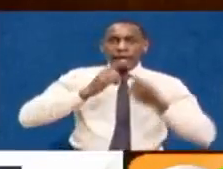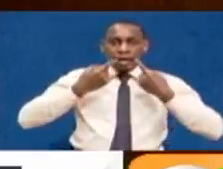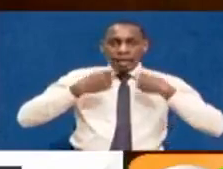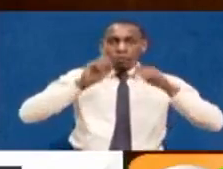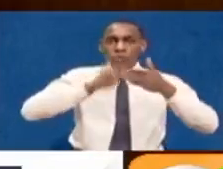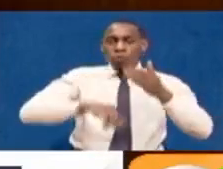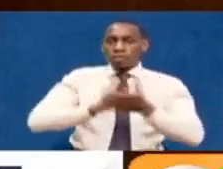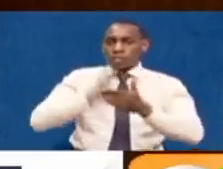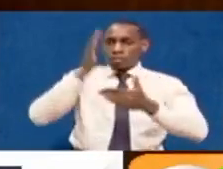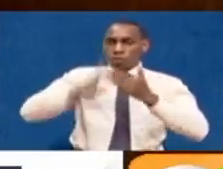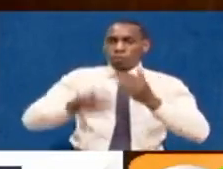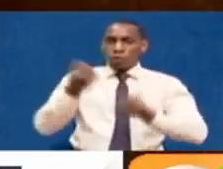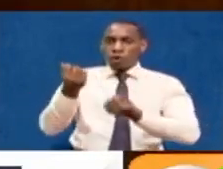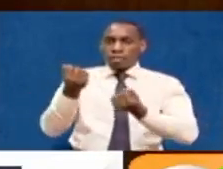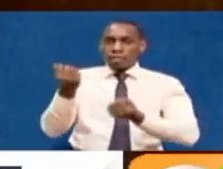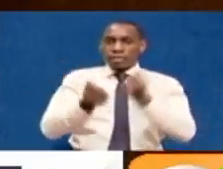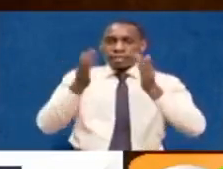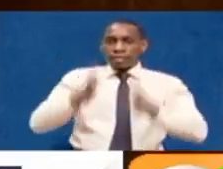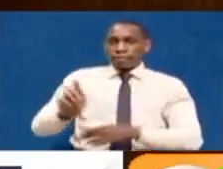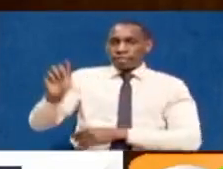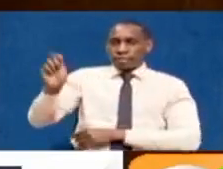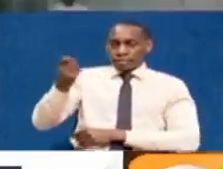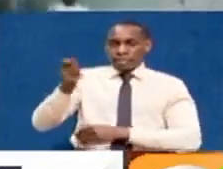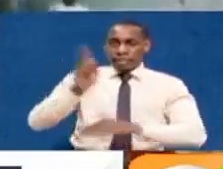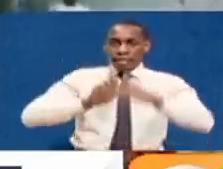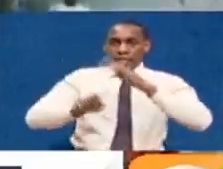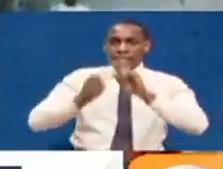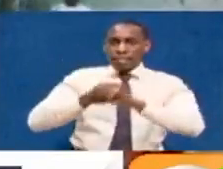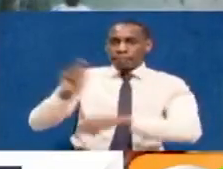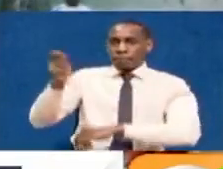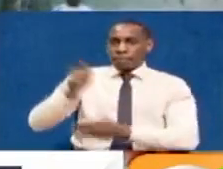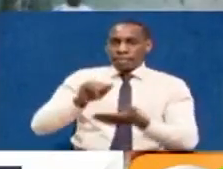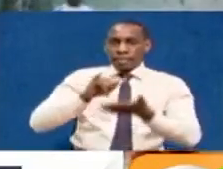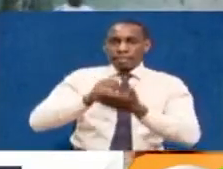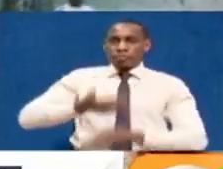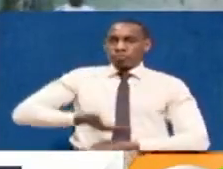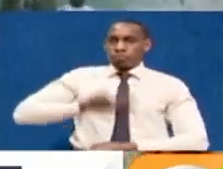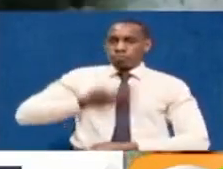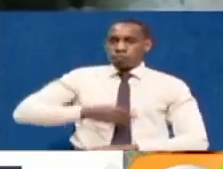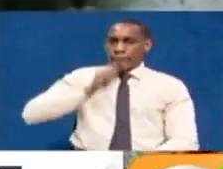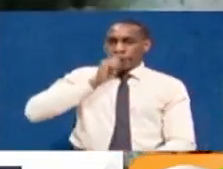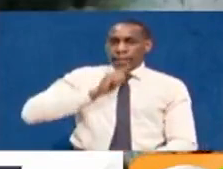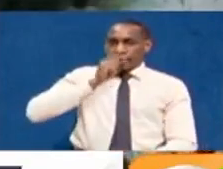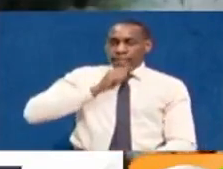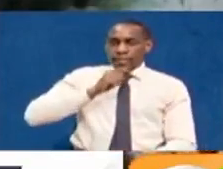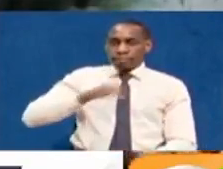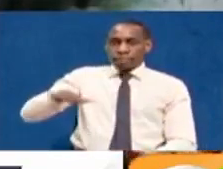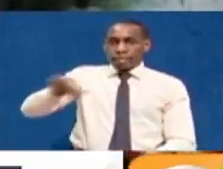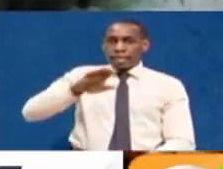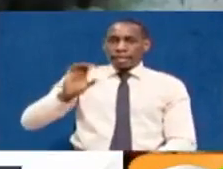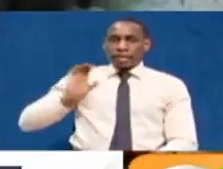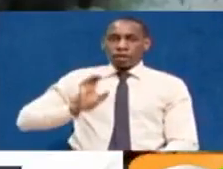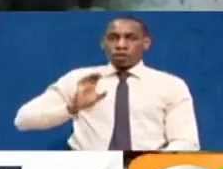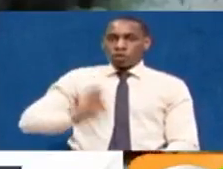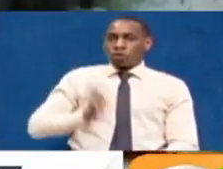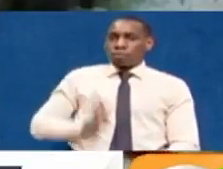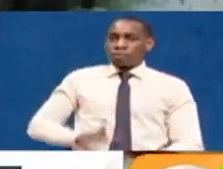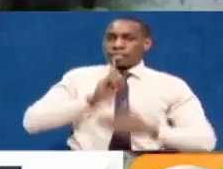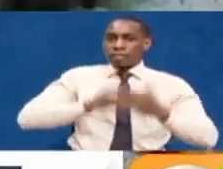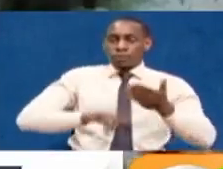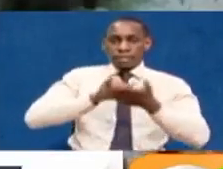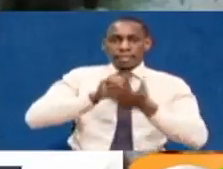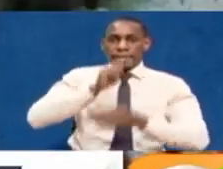announced a ban on all Kenyan truckers crossing from Kenya. An angered Tanga Regional Commissioner Martin Shigela